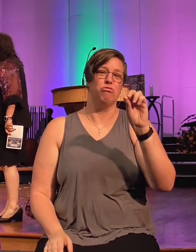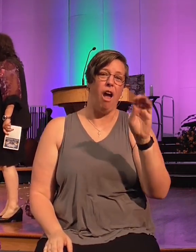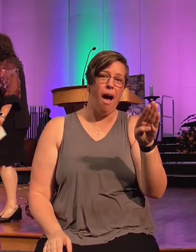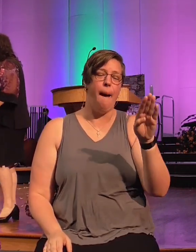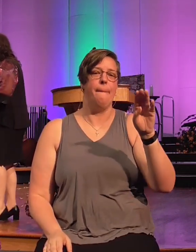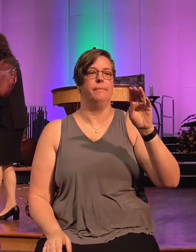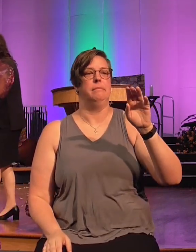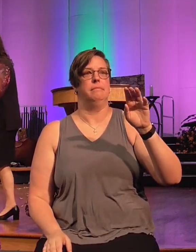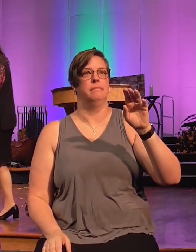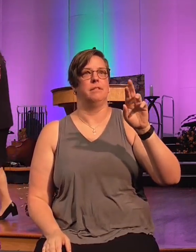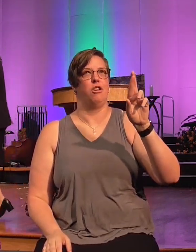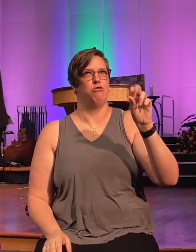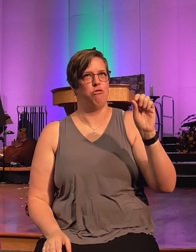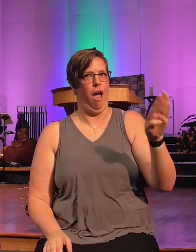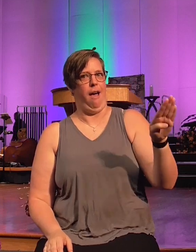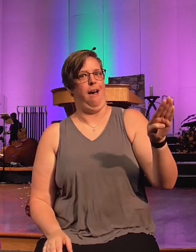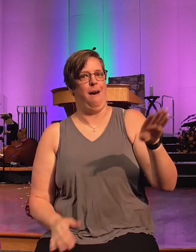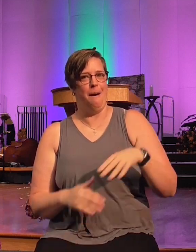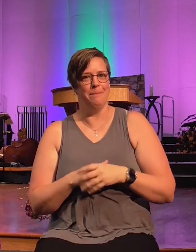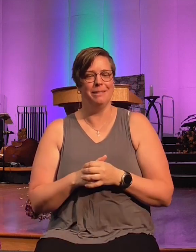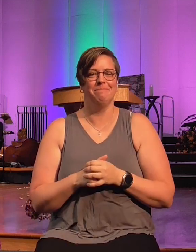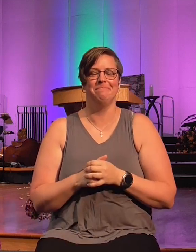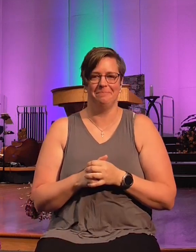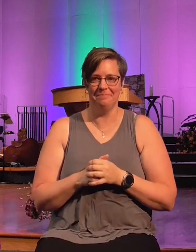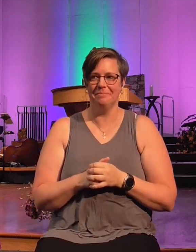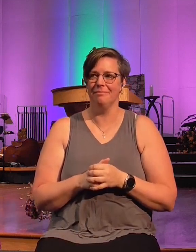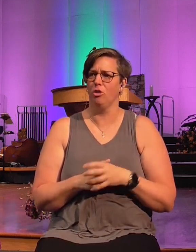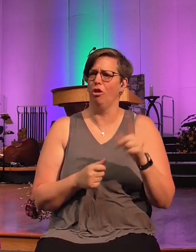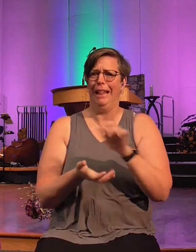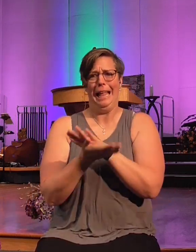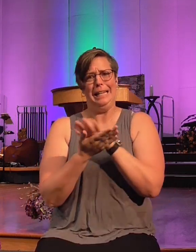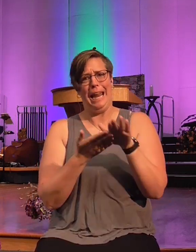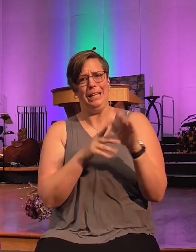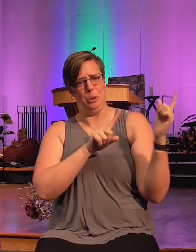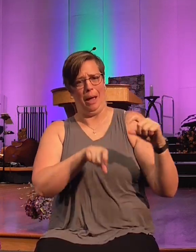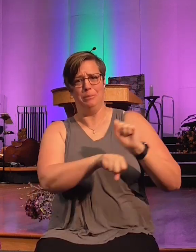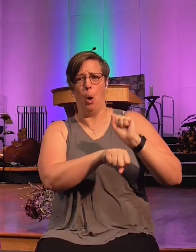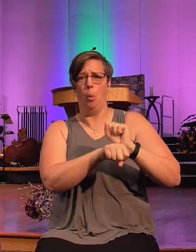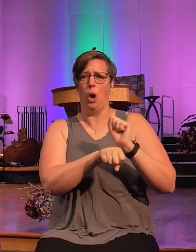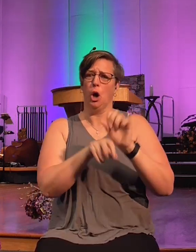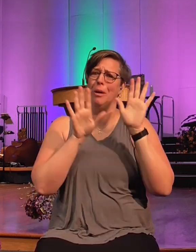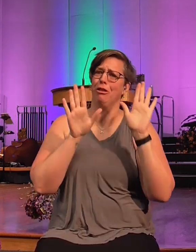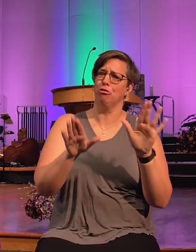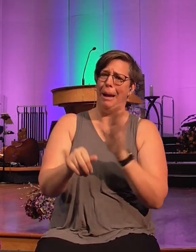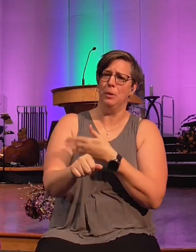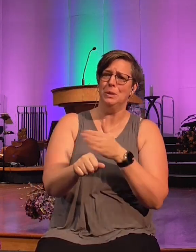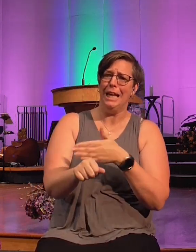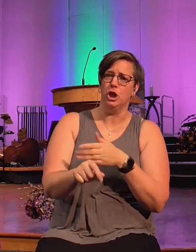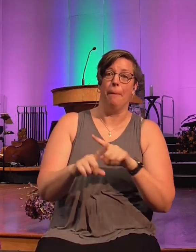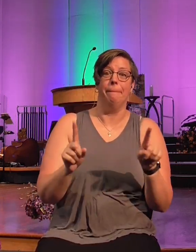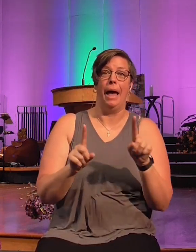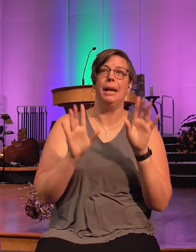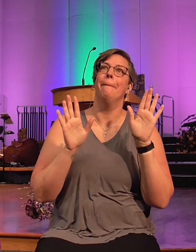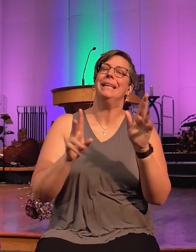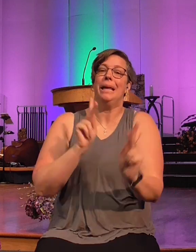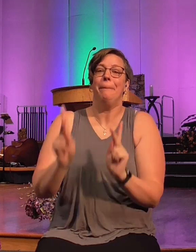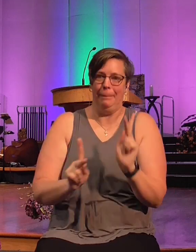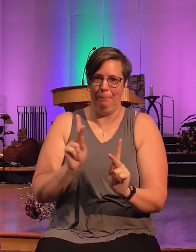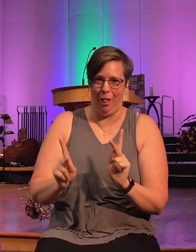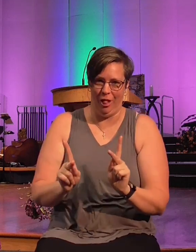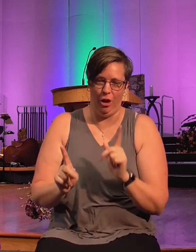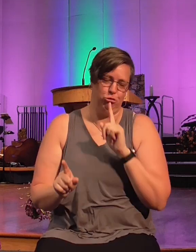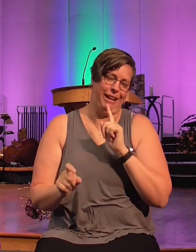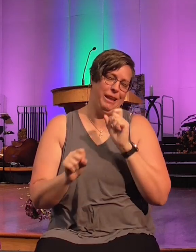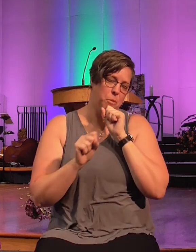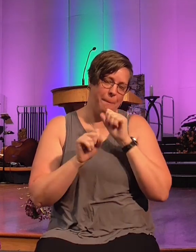Kent Rautenstrauss. It's nice to come to work with such great musicians, but also amazing people. So we